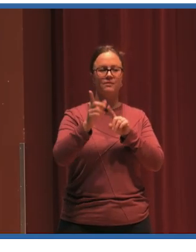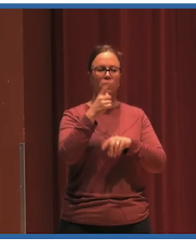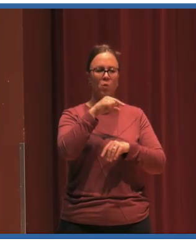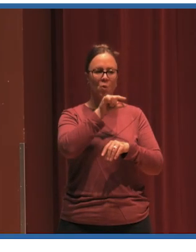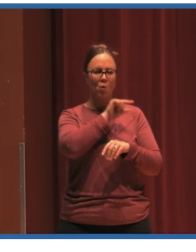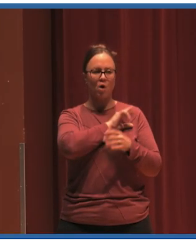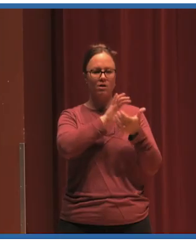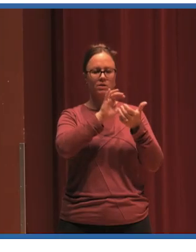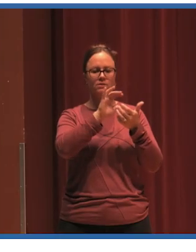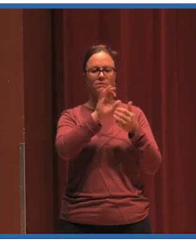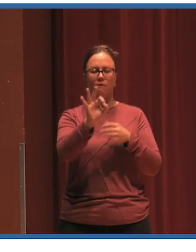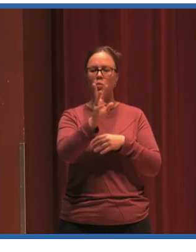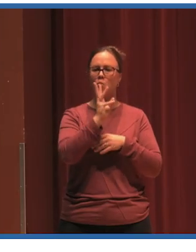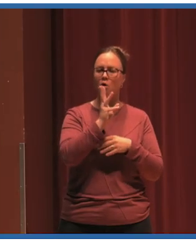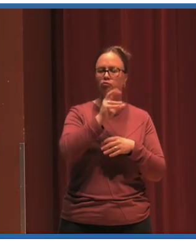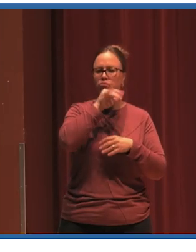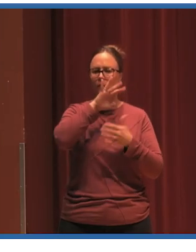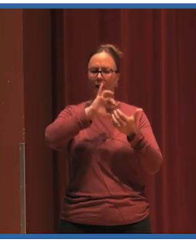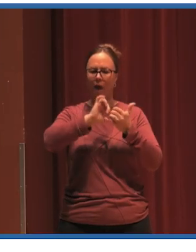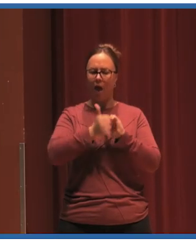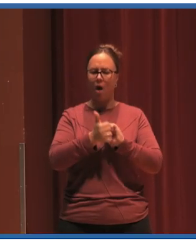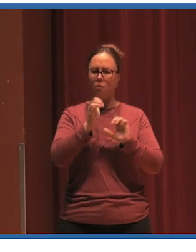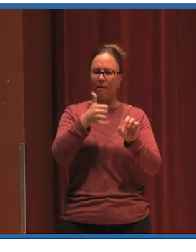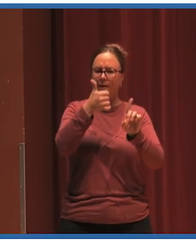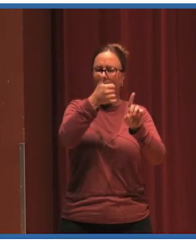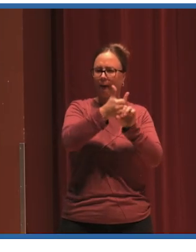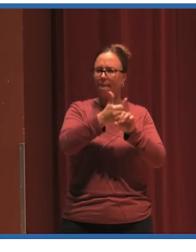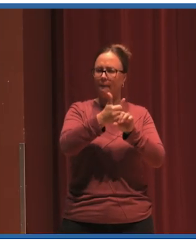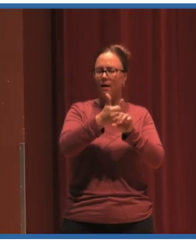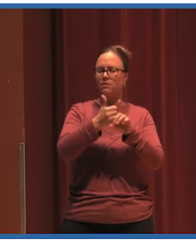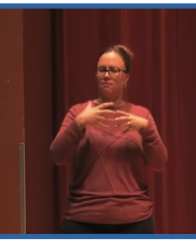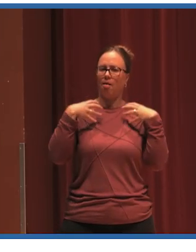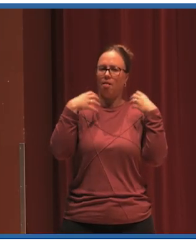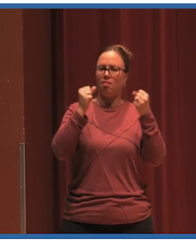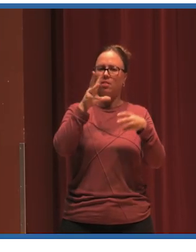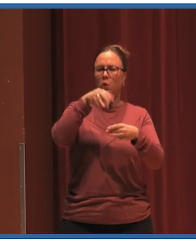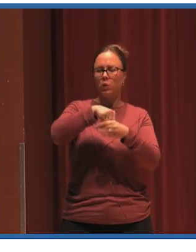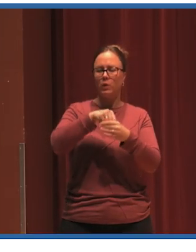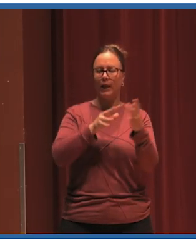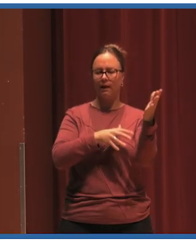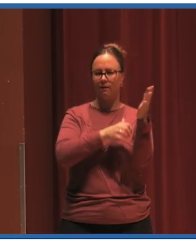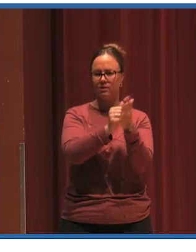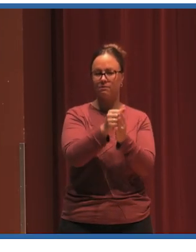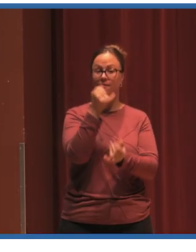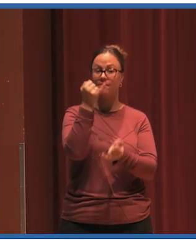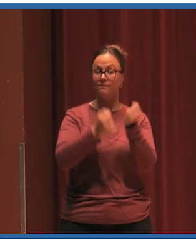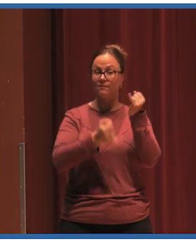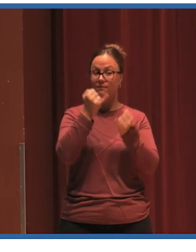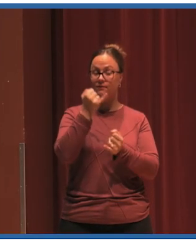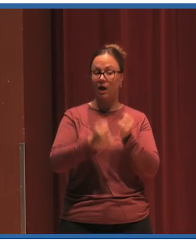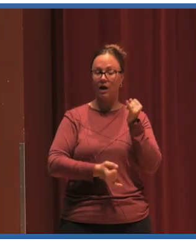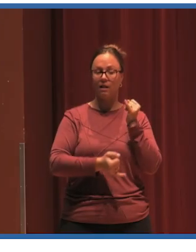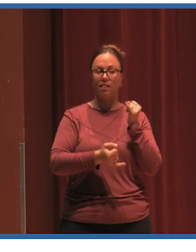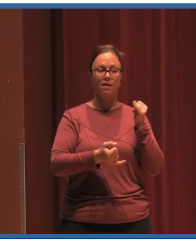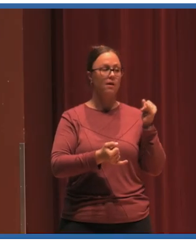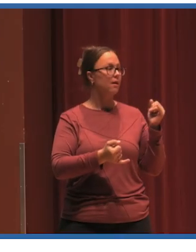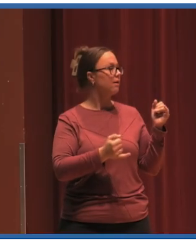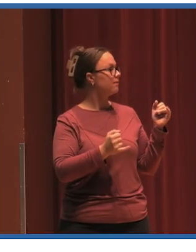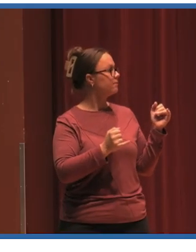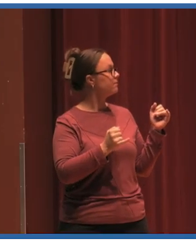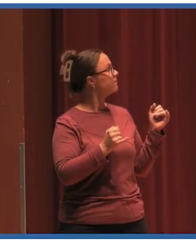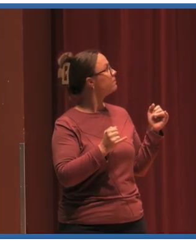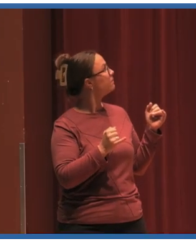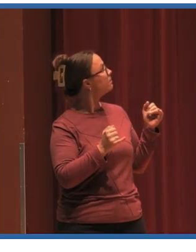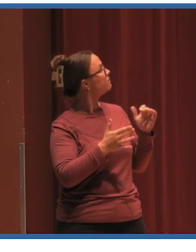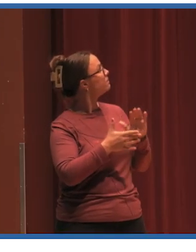shape long-term health outcomes, including cancer. And finally, thank you again to our expert, Mary Charlton here, who you've